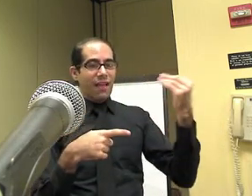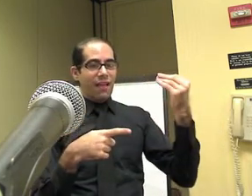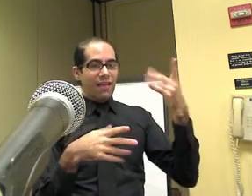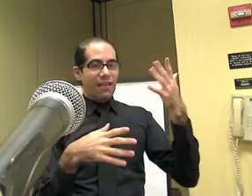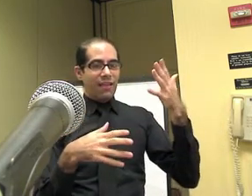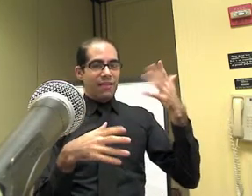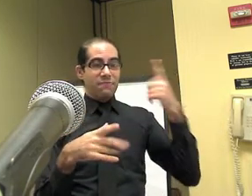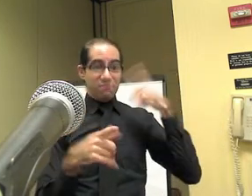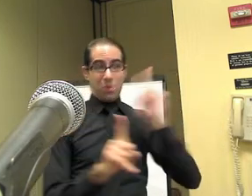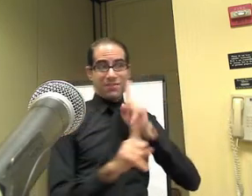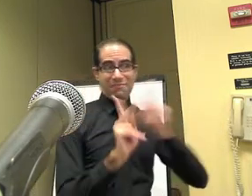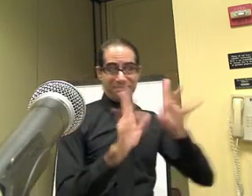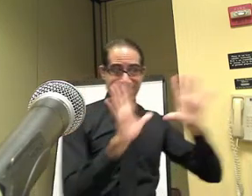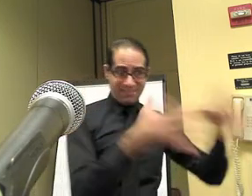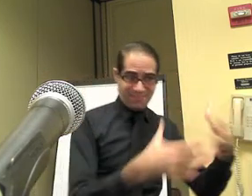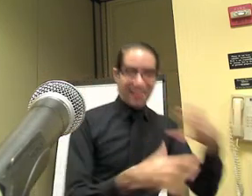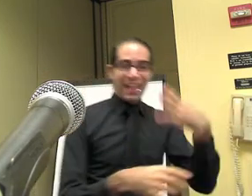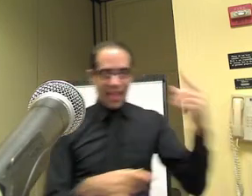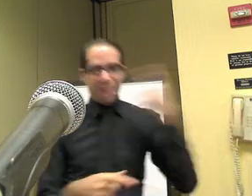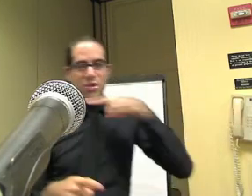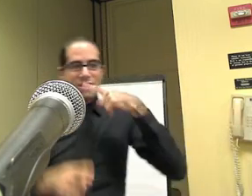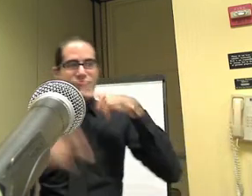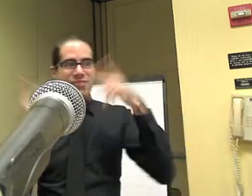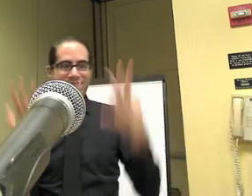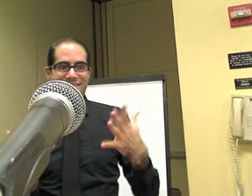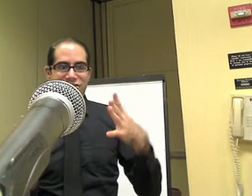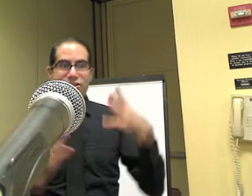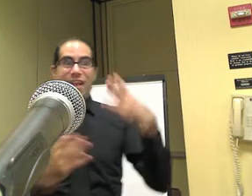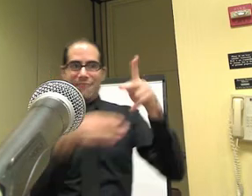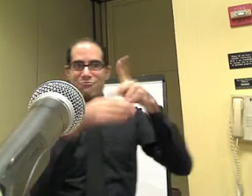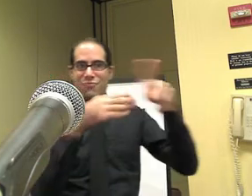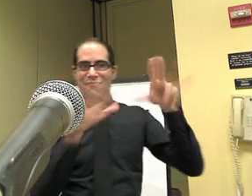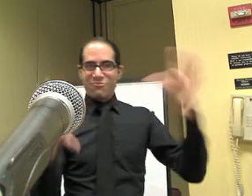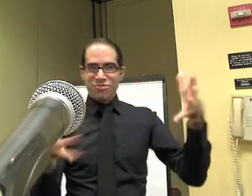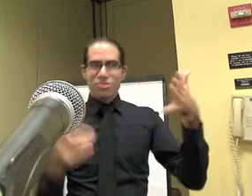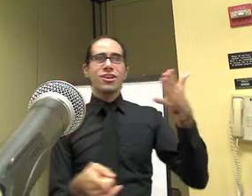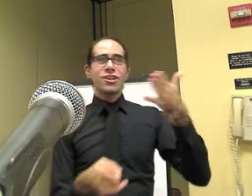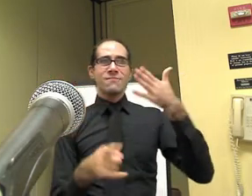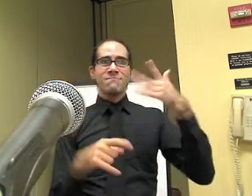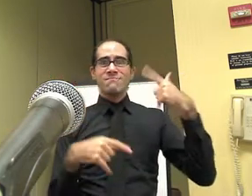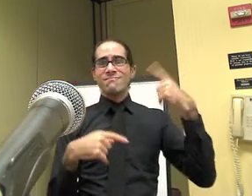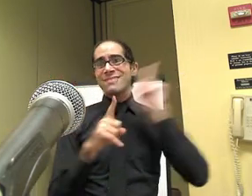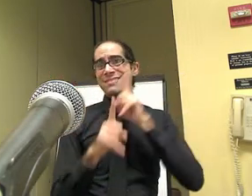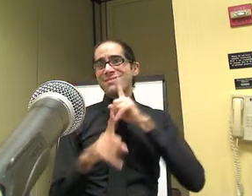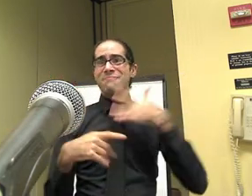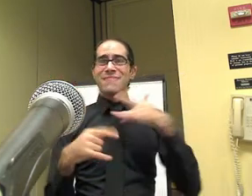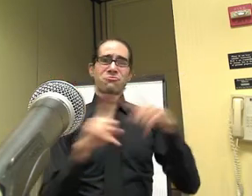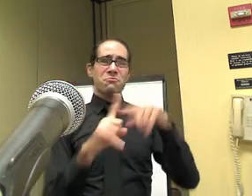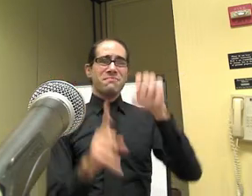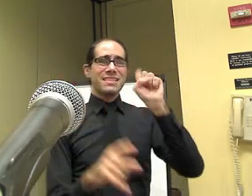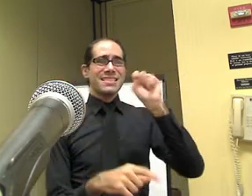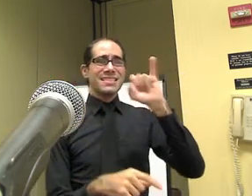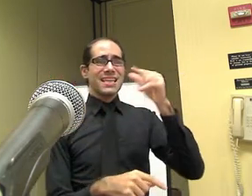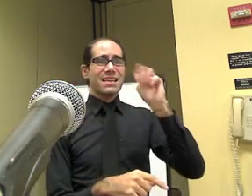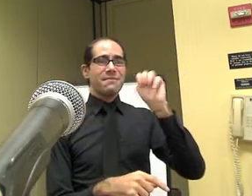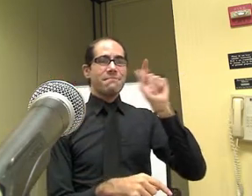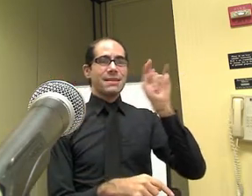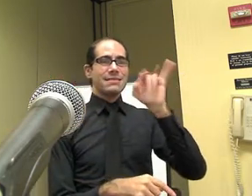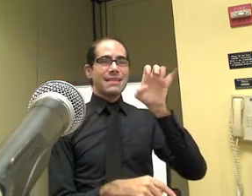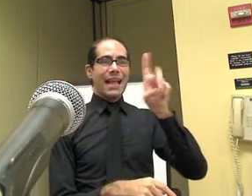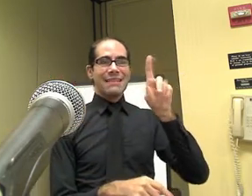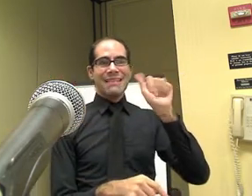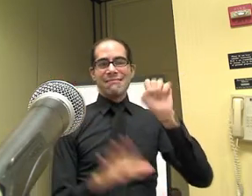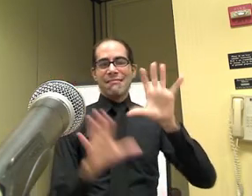And one of the unique advantages of this for deaf and hearing attendees is that they get to see a deaf